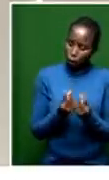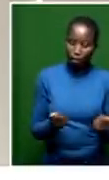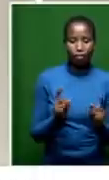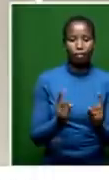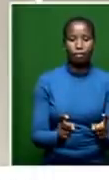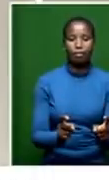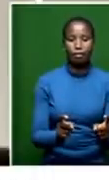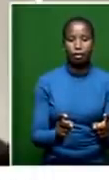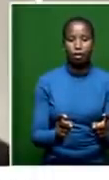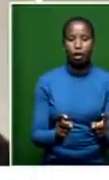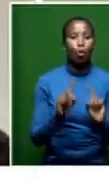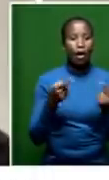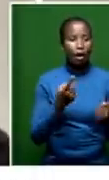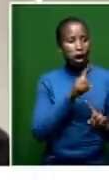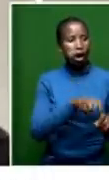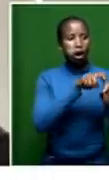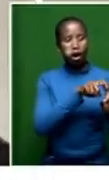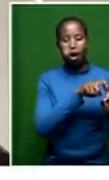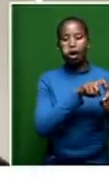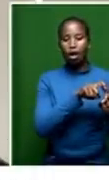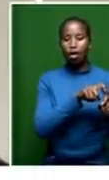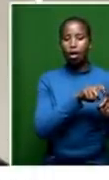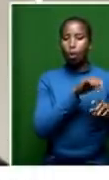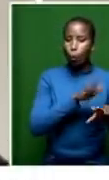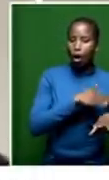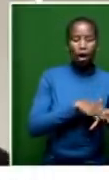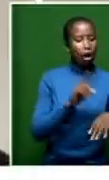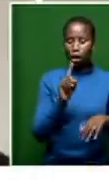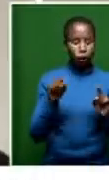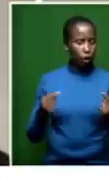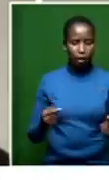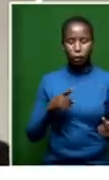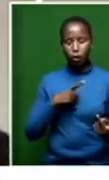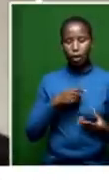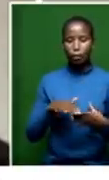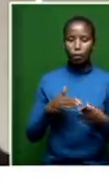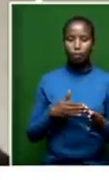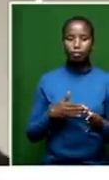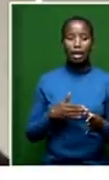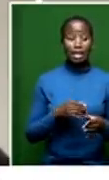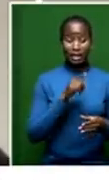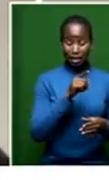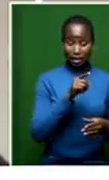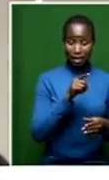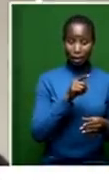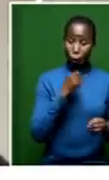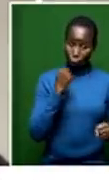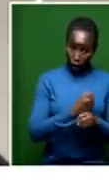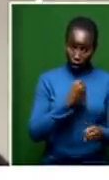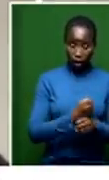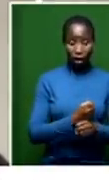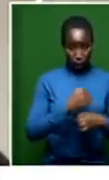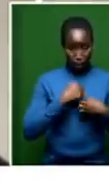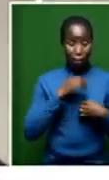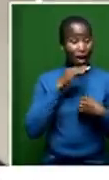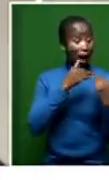have an issue hanging around, because what is not going to happen is for us not to do. This is an exercise in